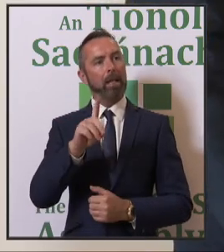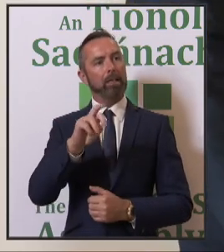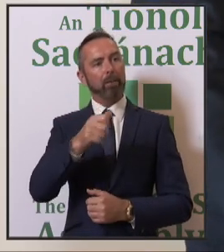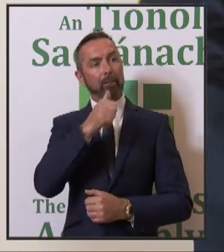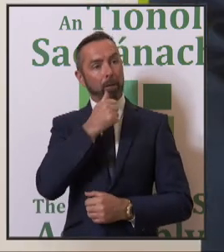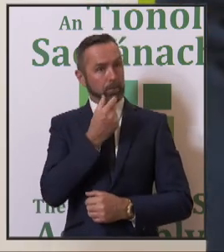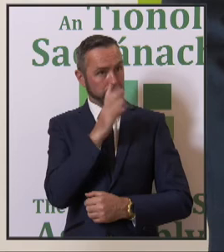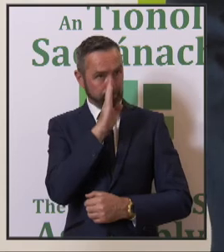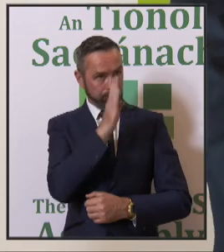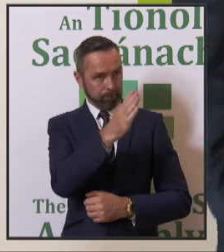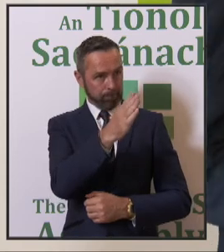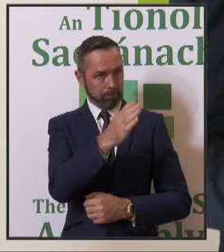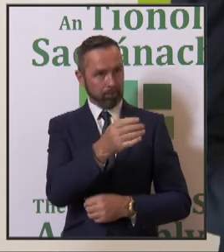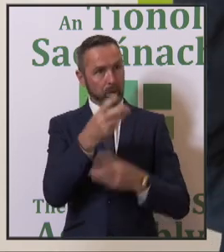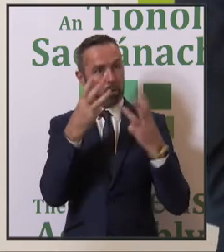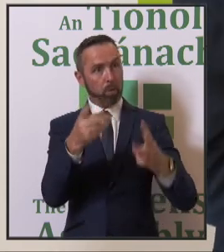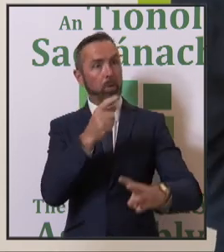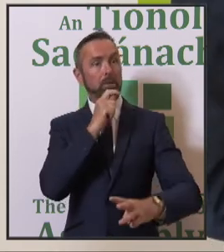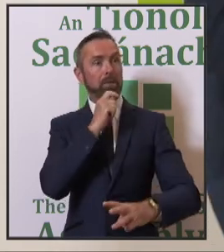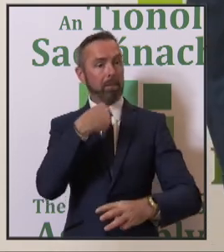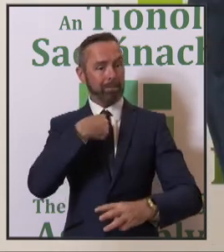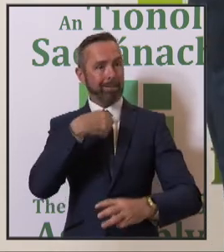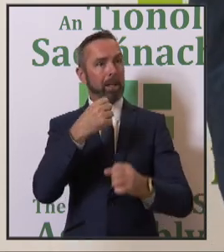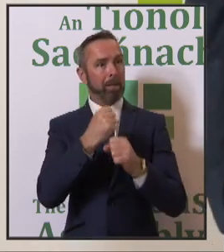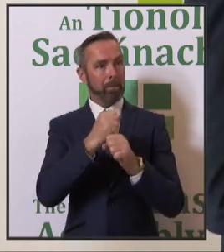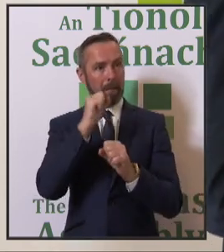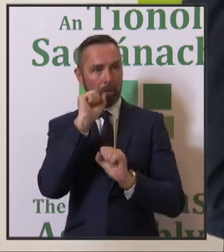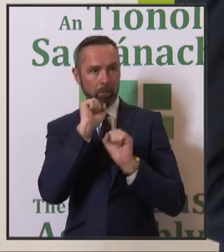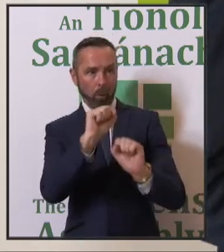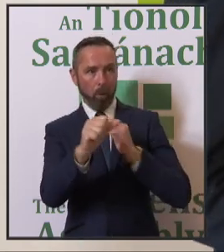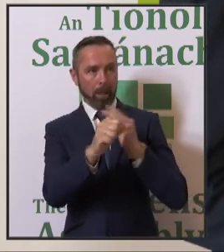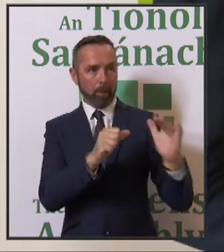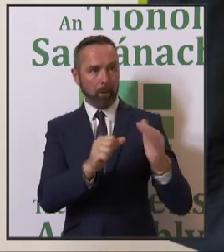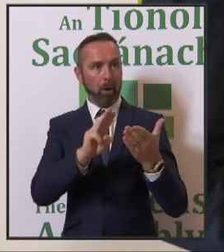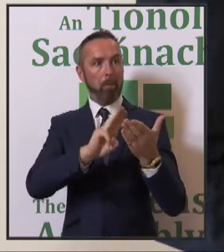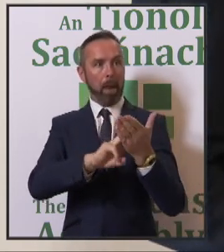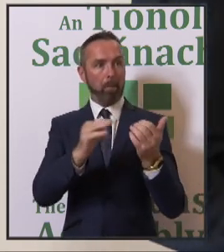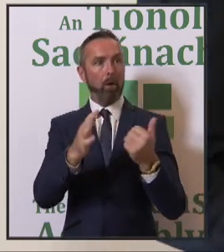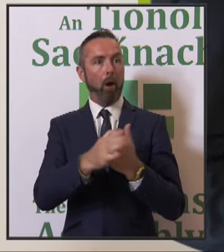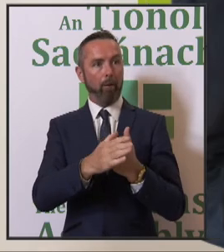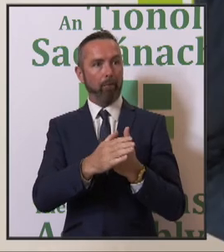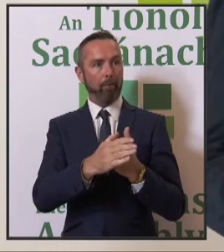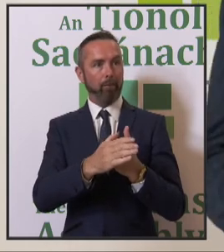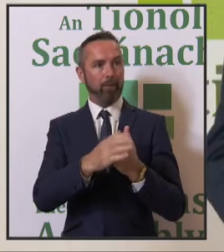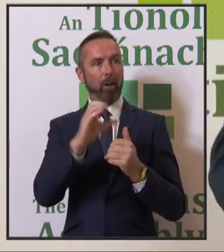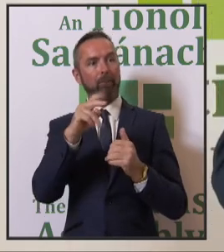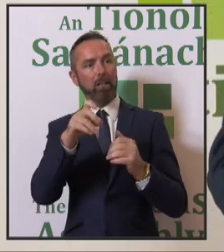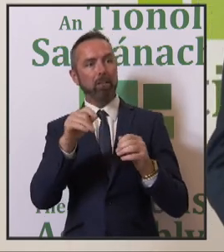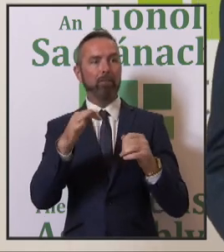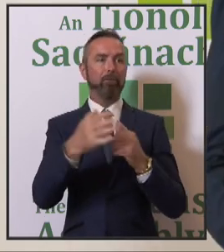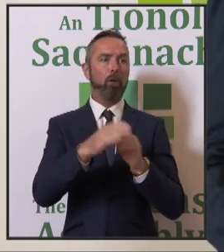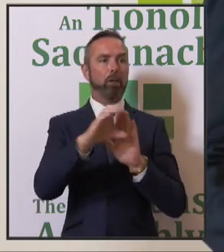first? Would you like to just tell us a little bit about your experience as a member of the Convention on the Constitution?